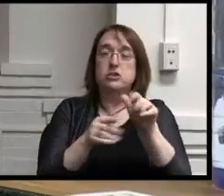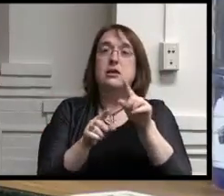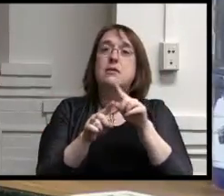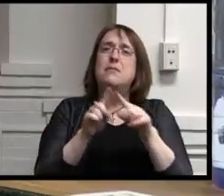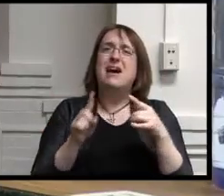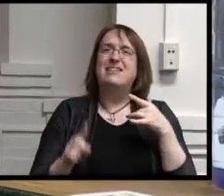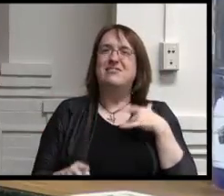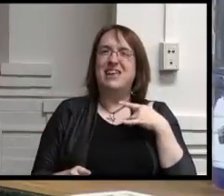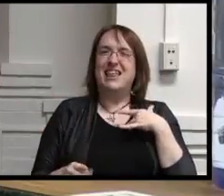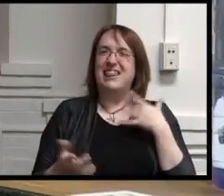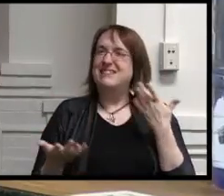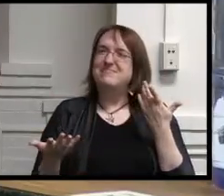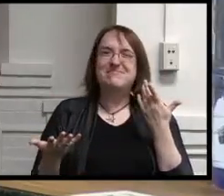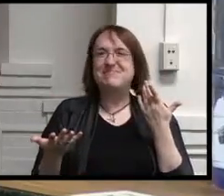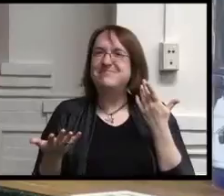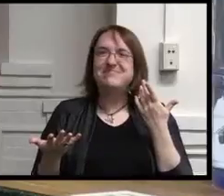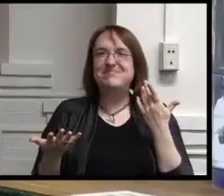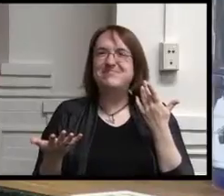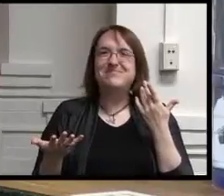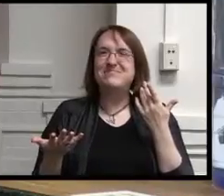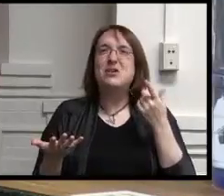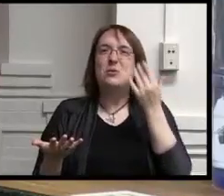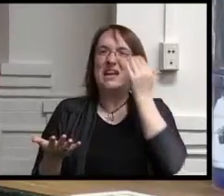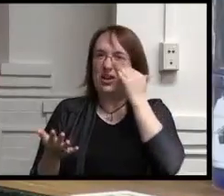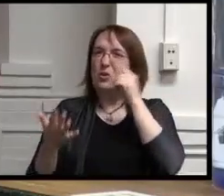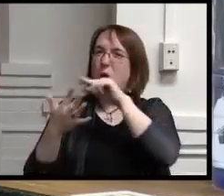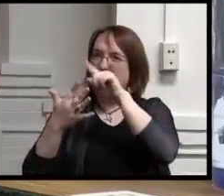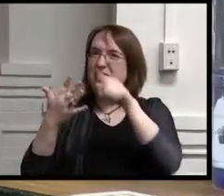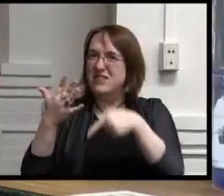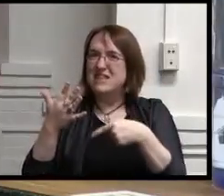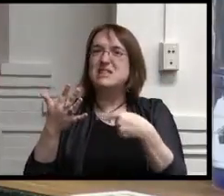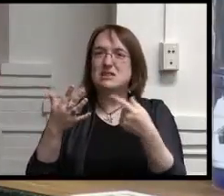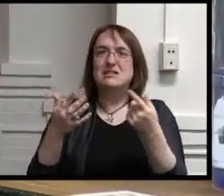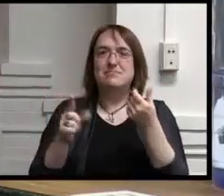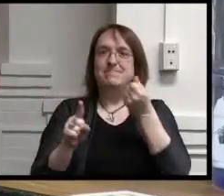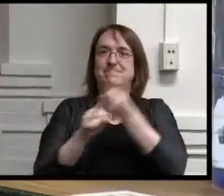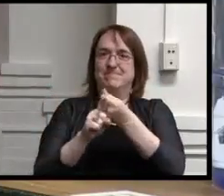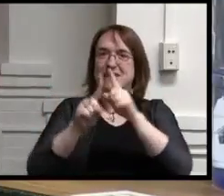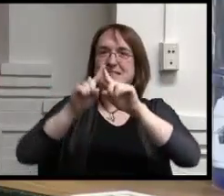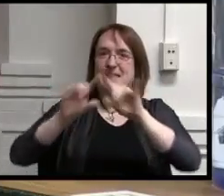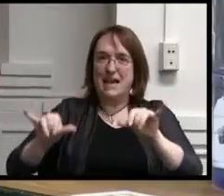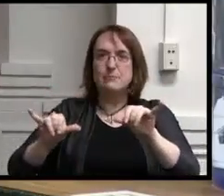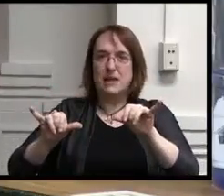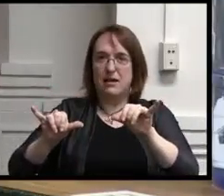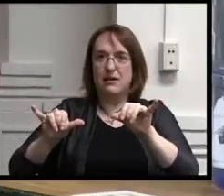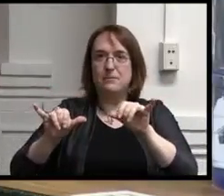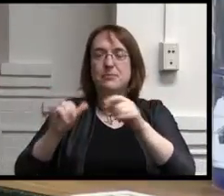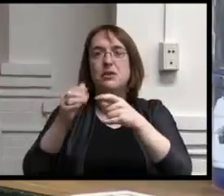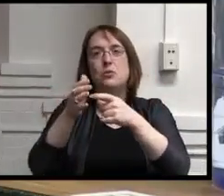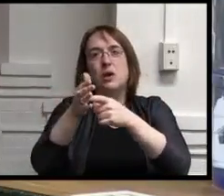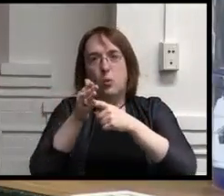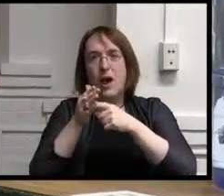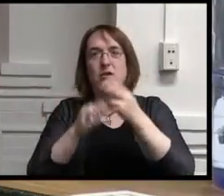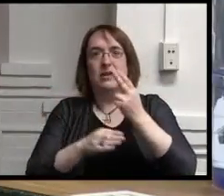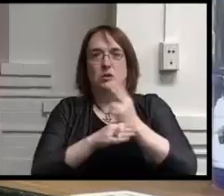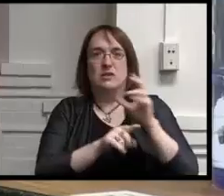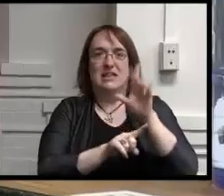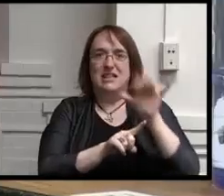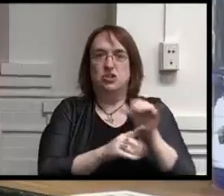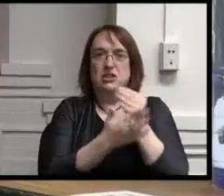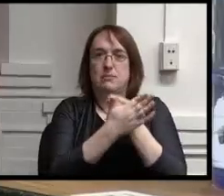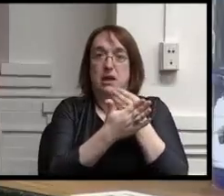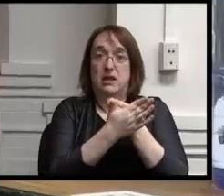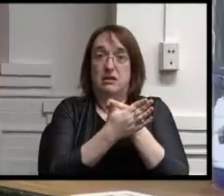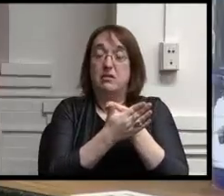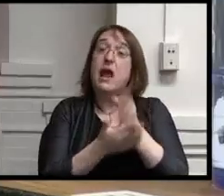that would have been too cute by half. We knew that these things were coming along at this point in the process, requiring a use of contingency. And even though I would